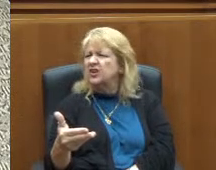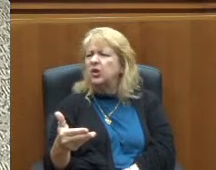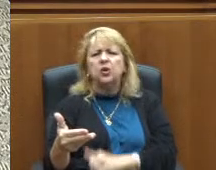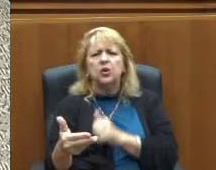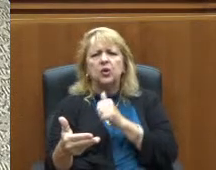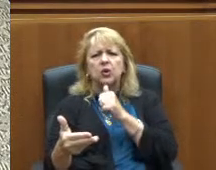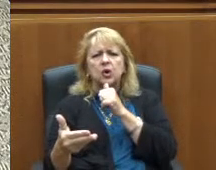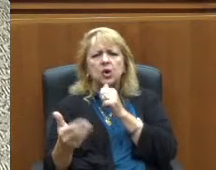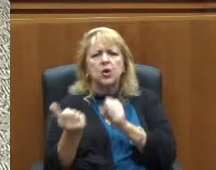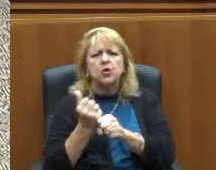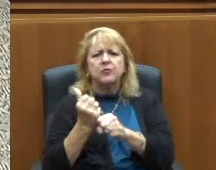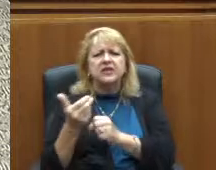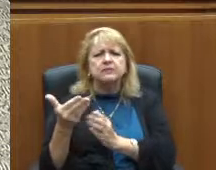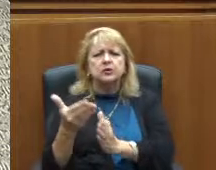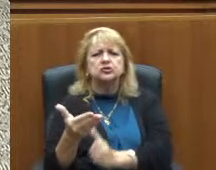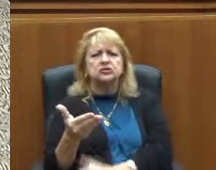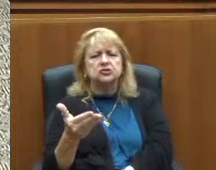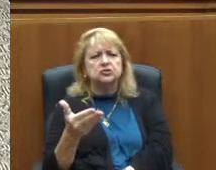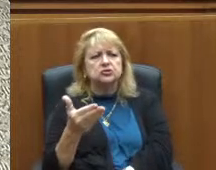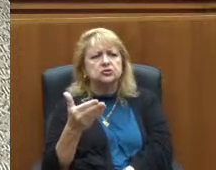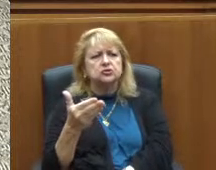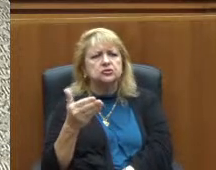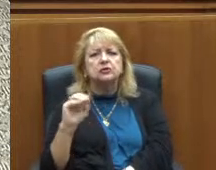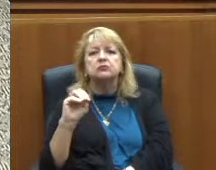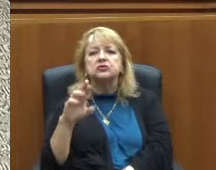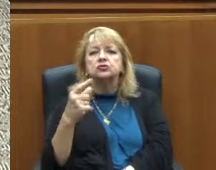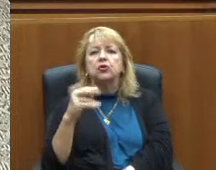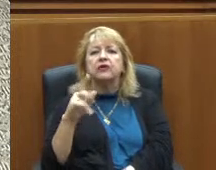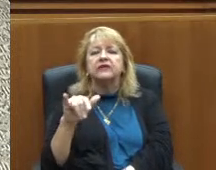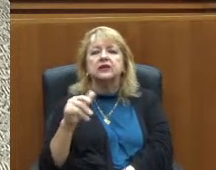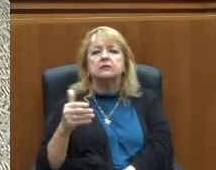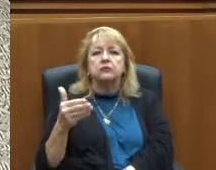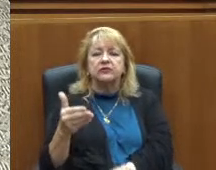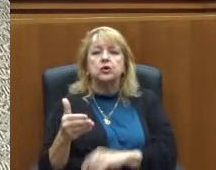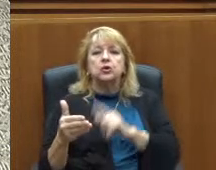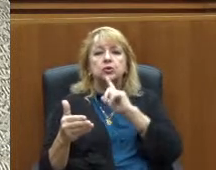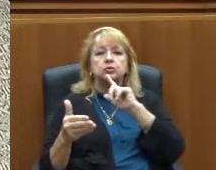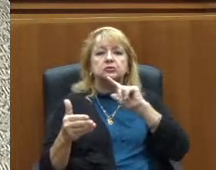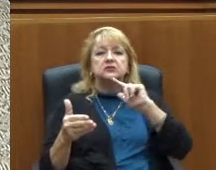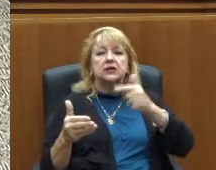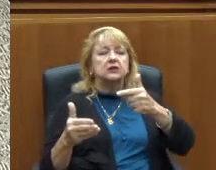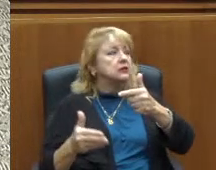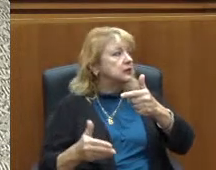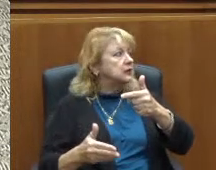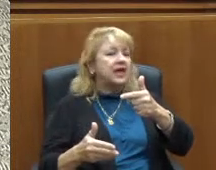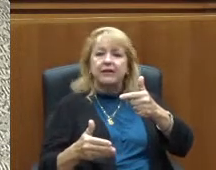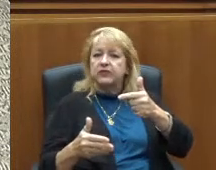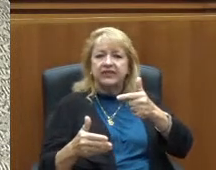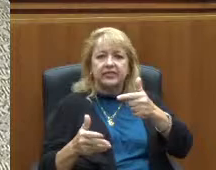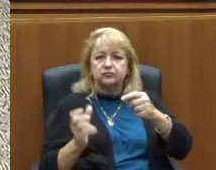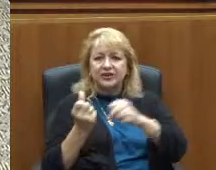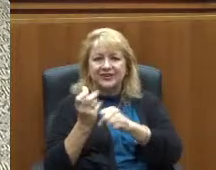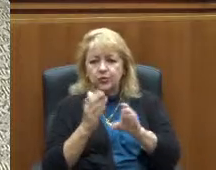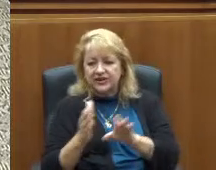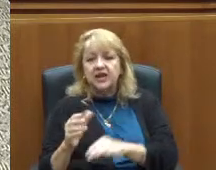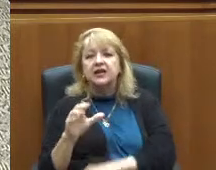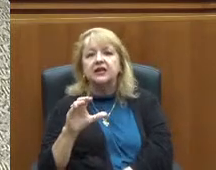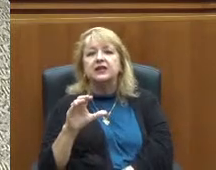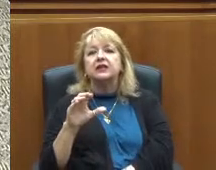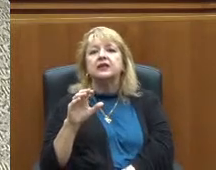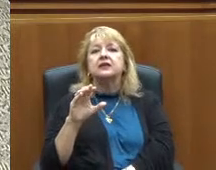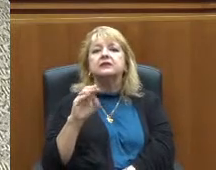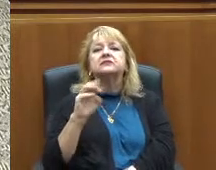Who was the maker of the motion? I'm sorry. Mr. Garvey in the second? We're kind of getting organized here, guys. Mr. Sorry Castile. about